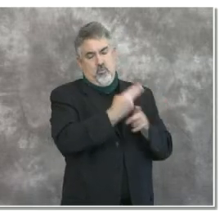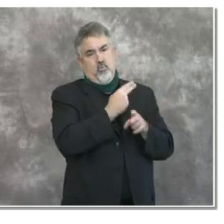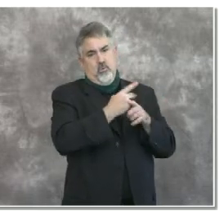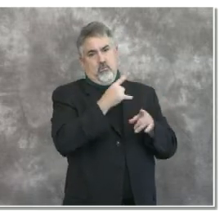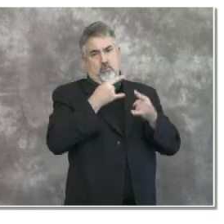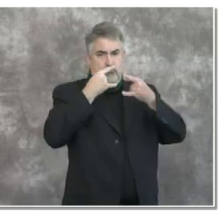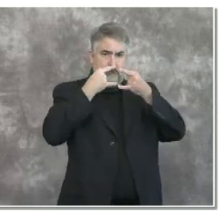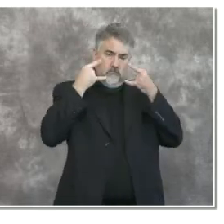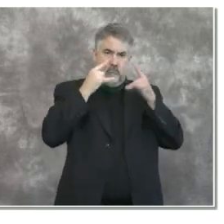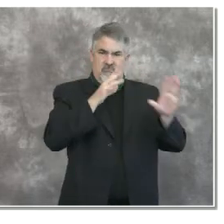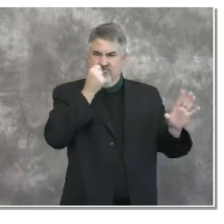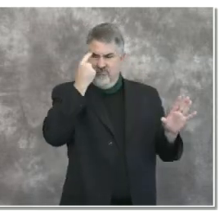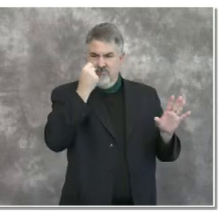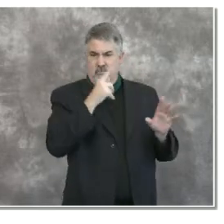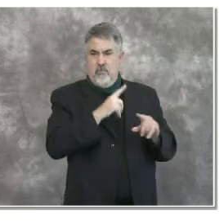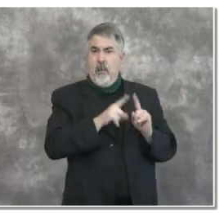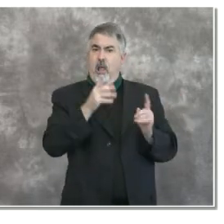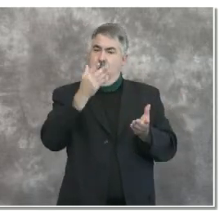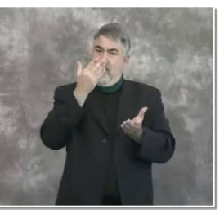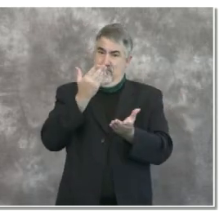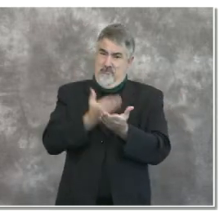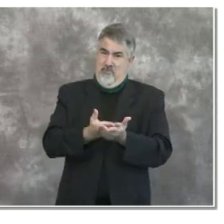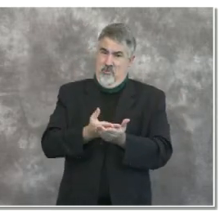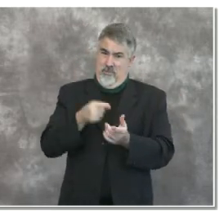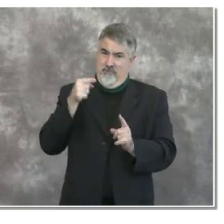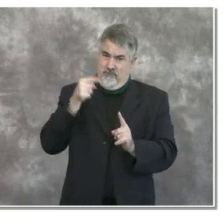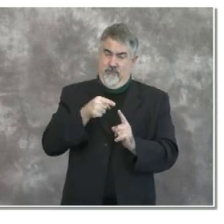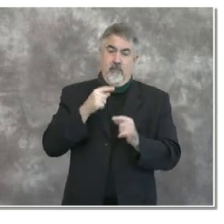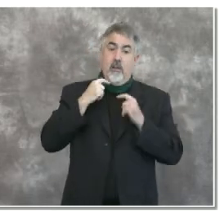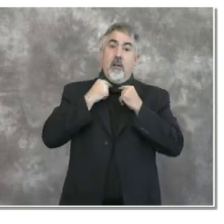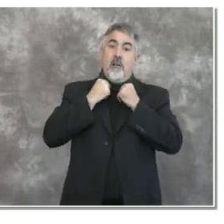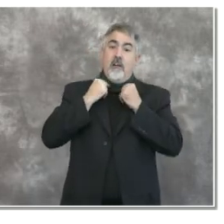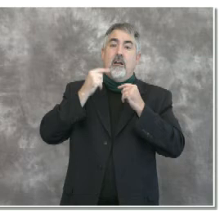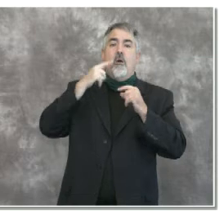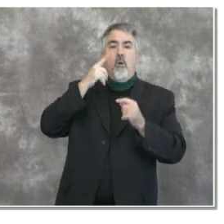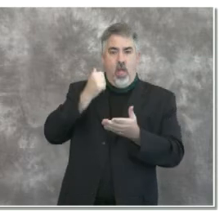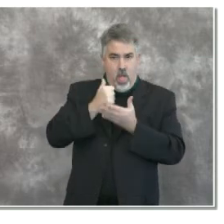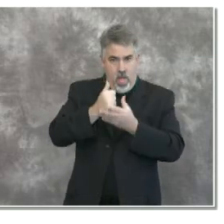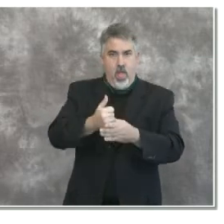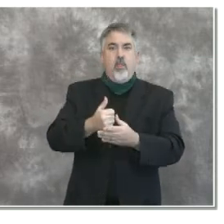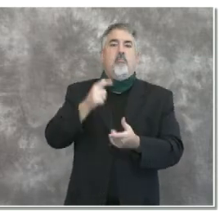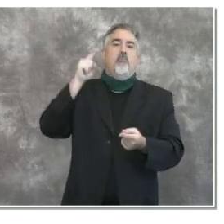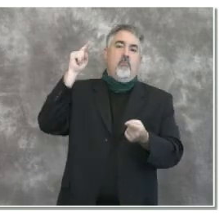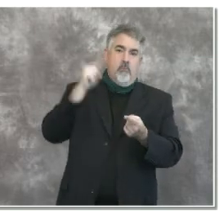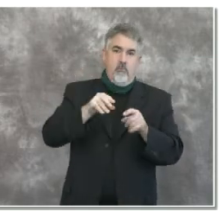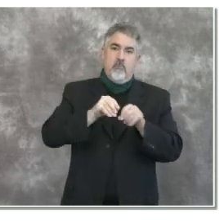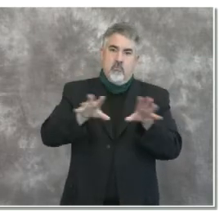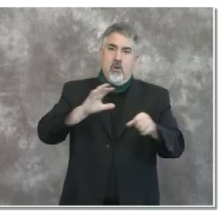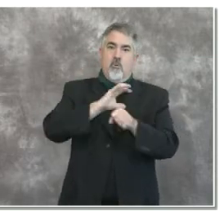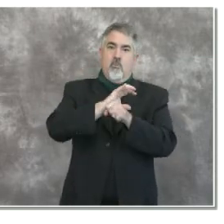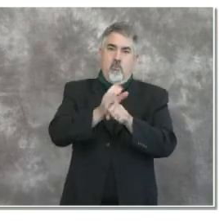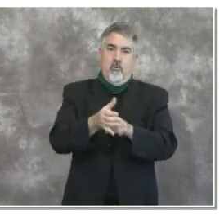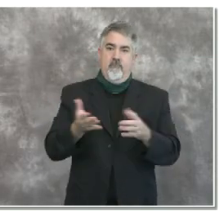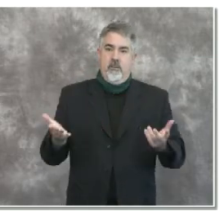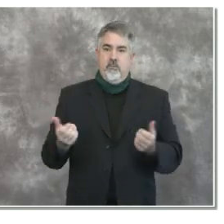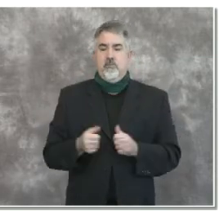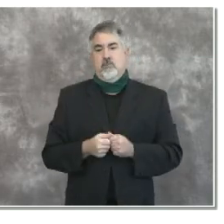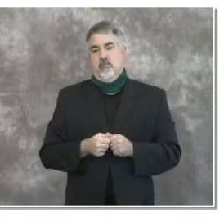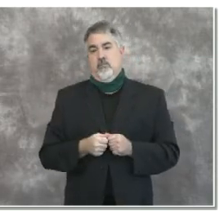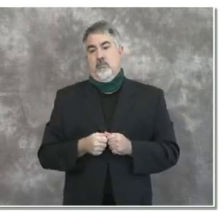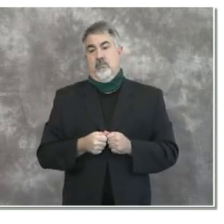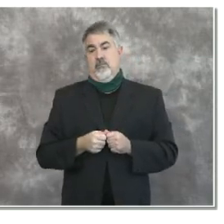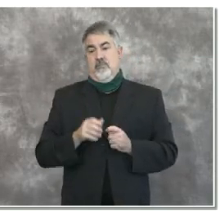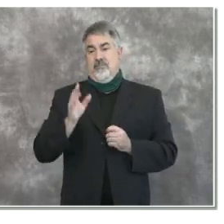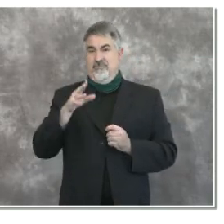some evidence of decreasing the rate of transmission and thereby facilitating